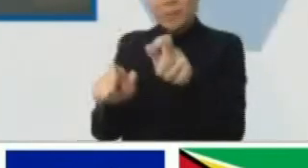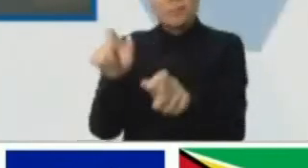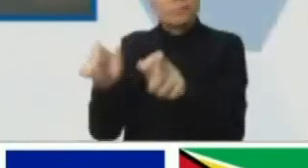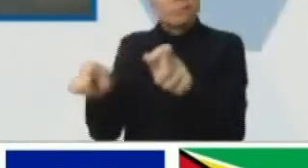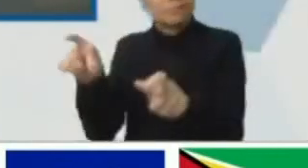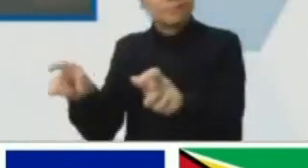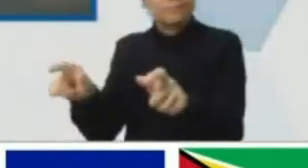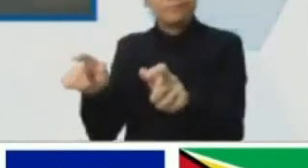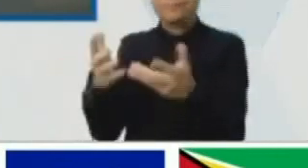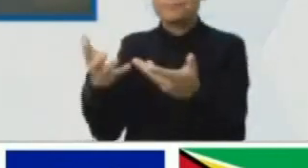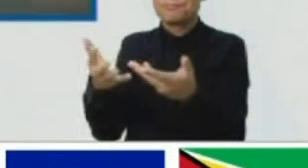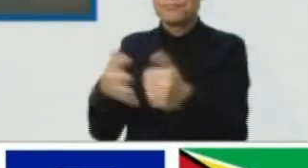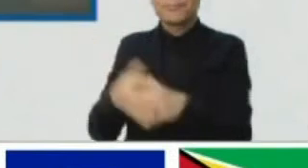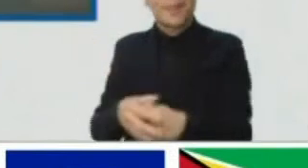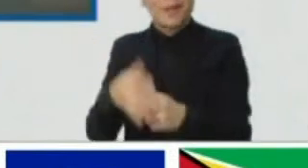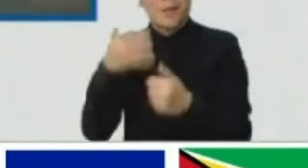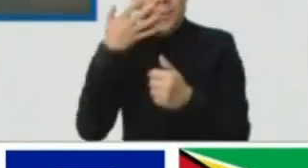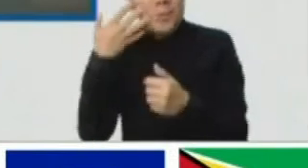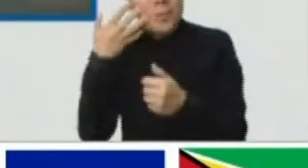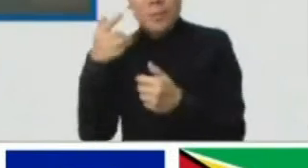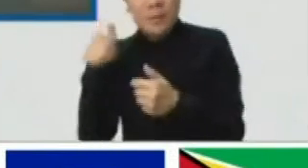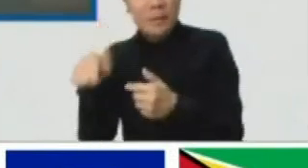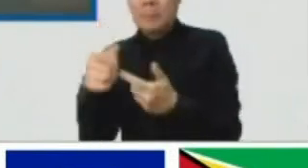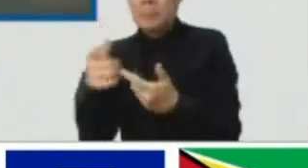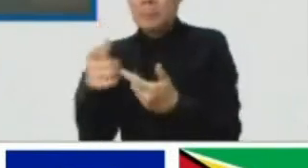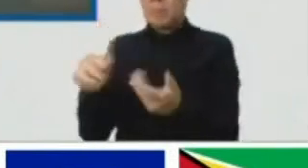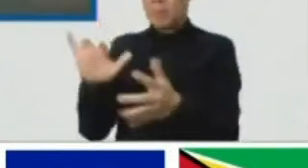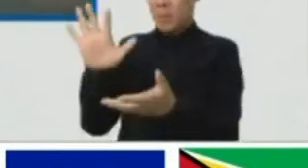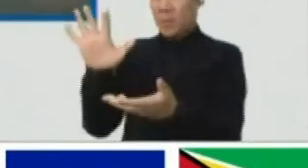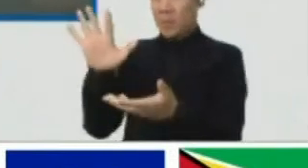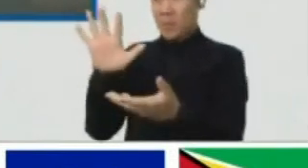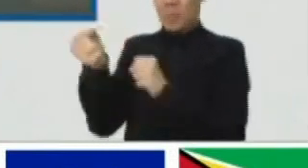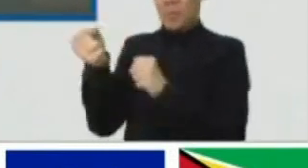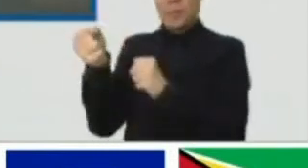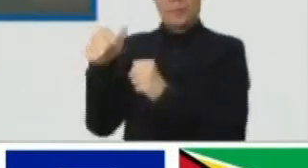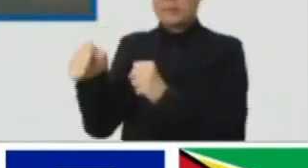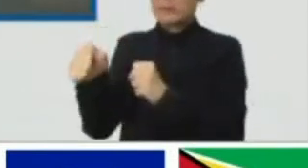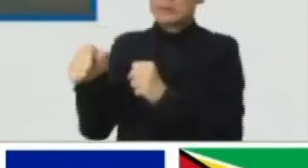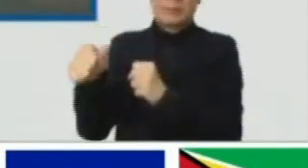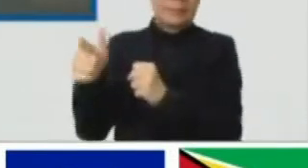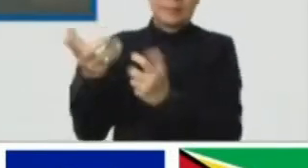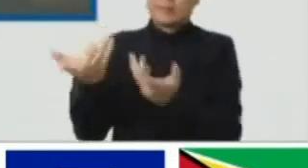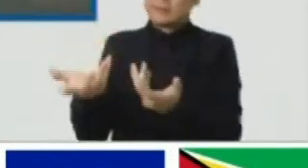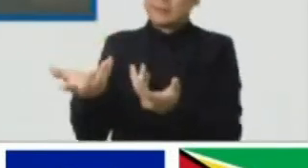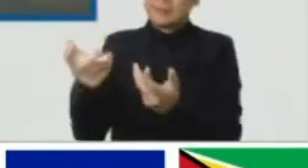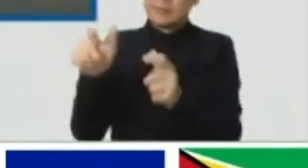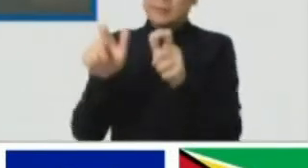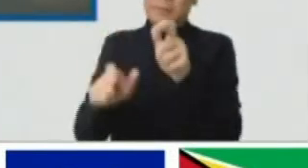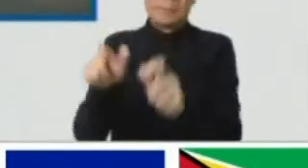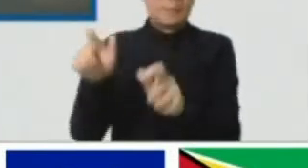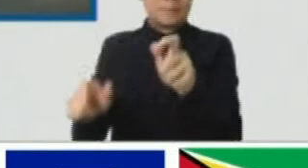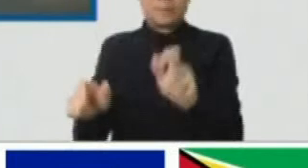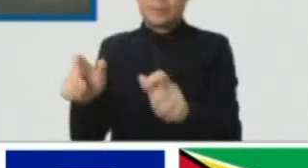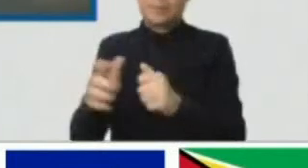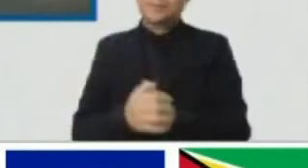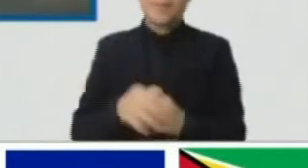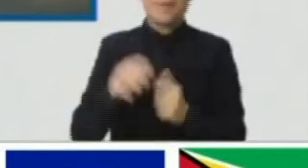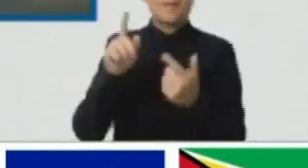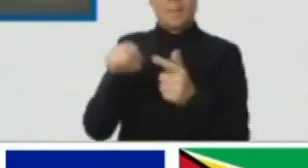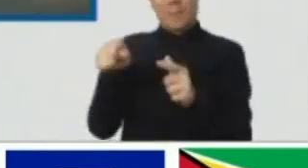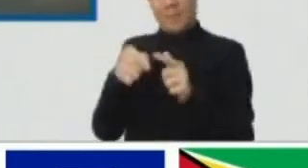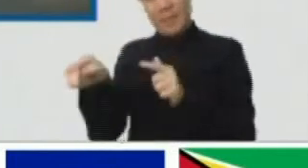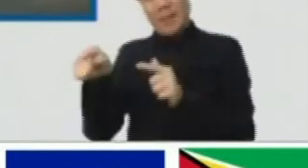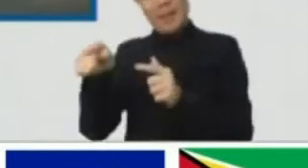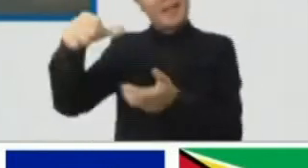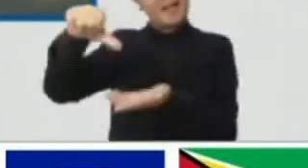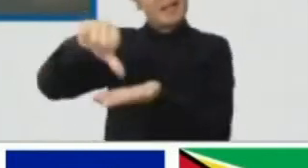worsened by events of this type. The most affected department was Alta Verapaz, where